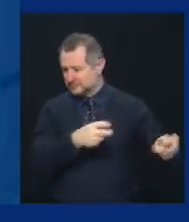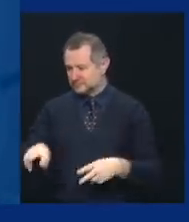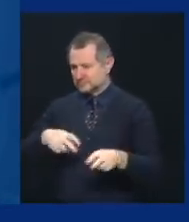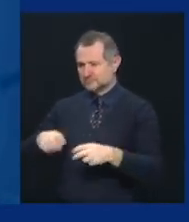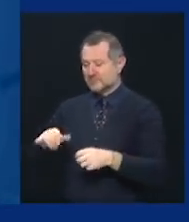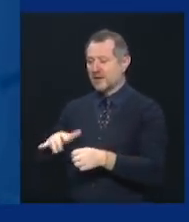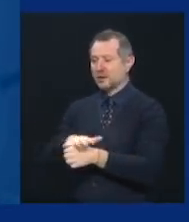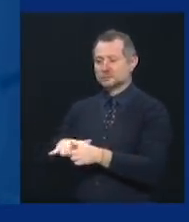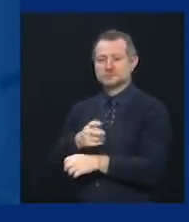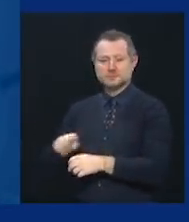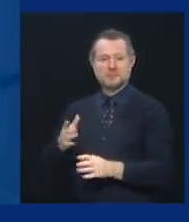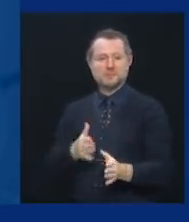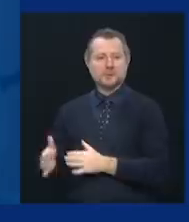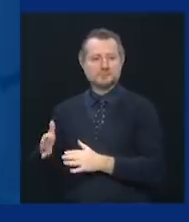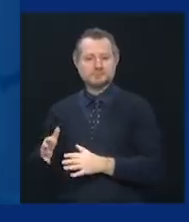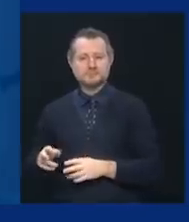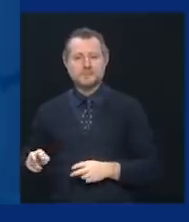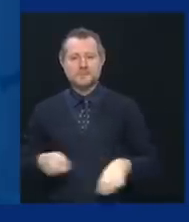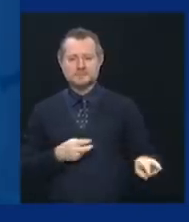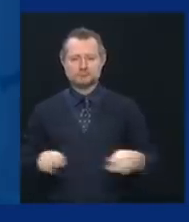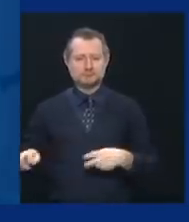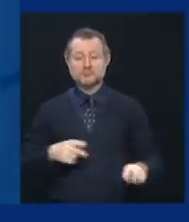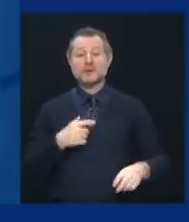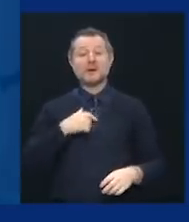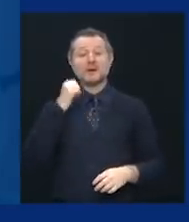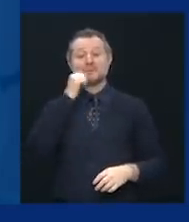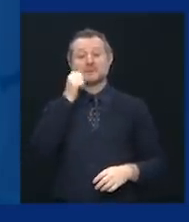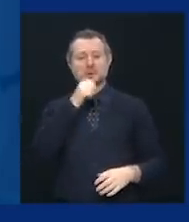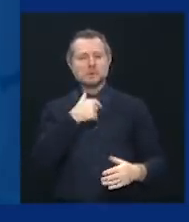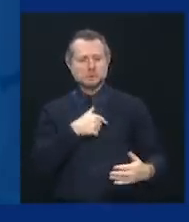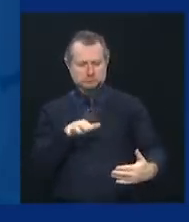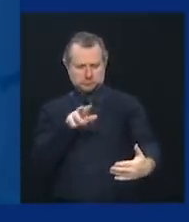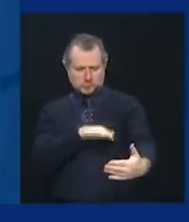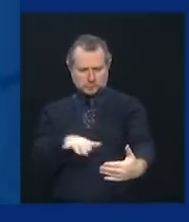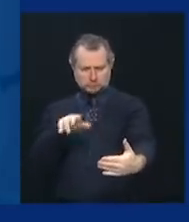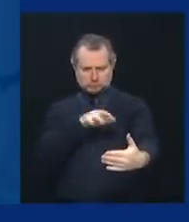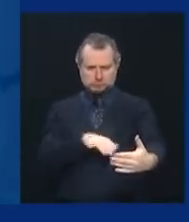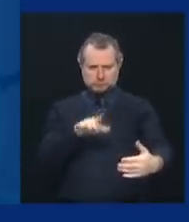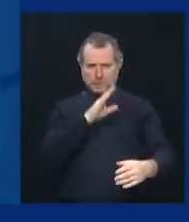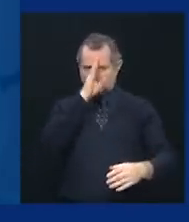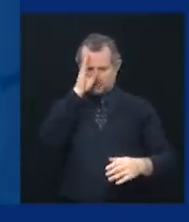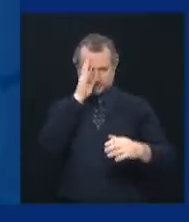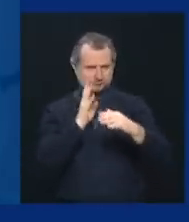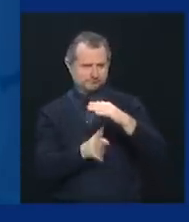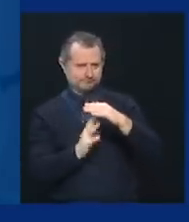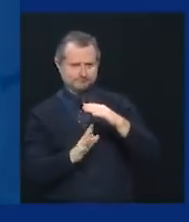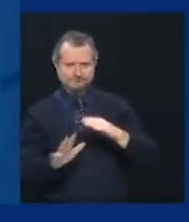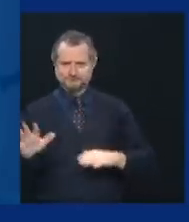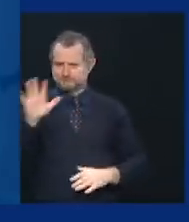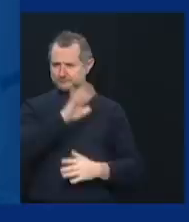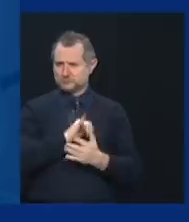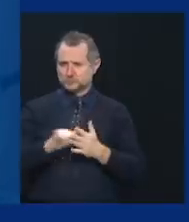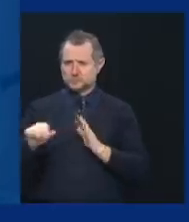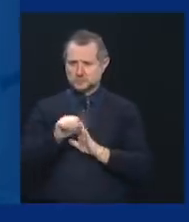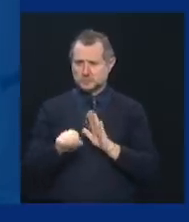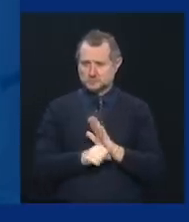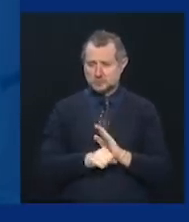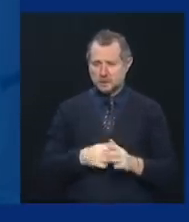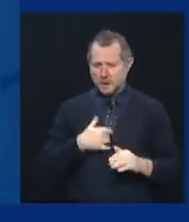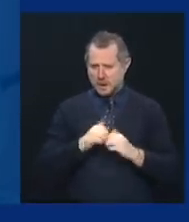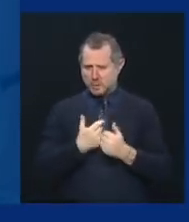and we're watching very closely hospital capacity, because that is the red line. That's the red